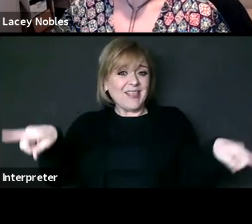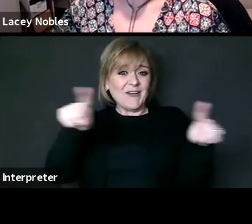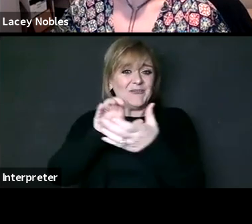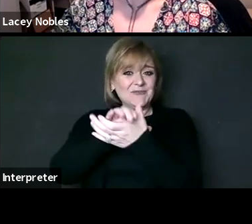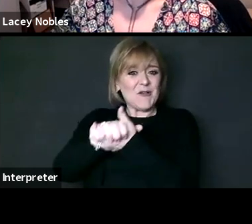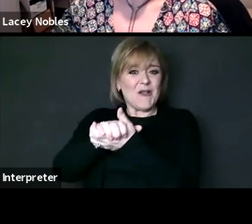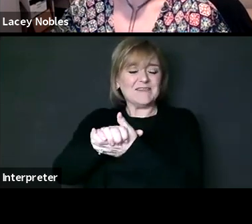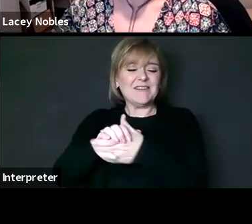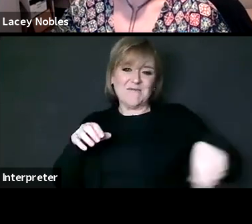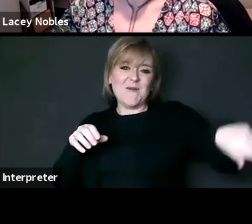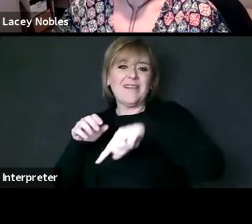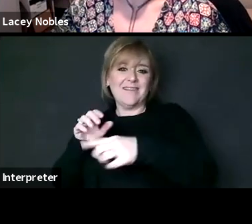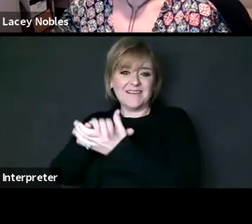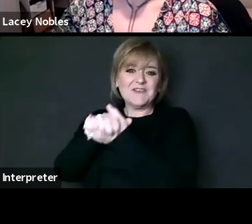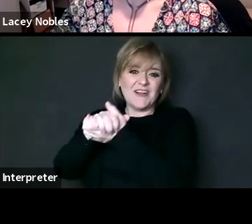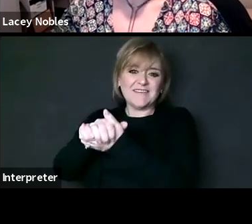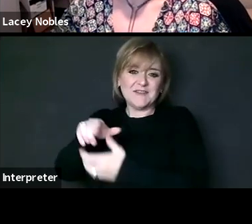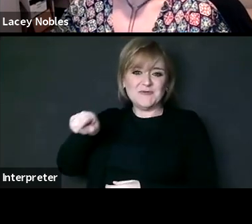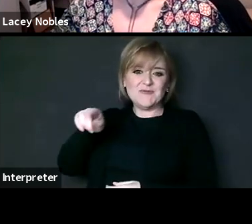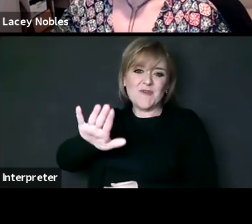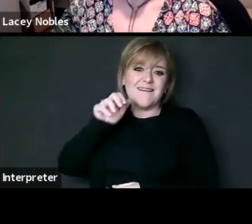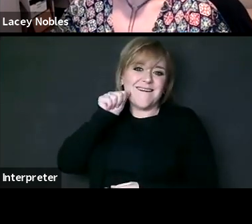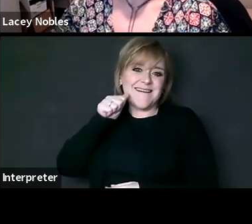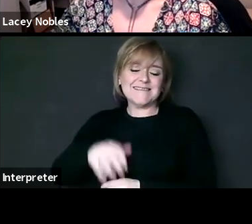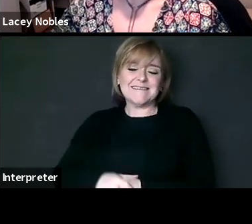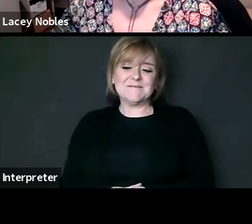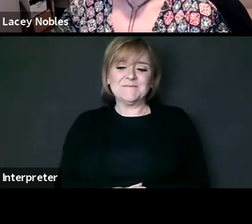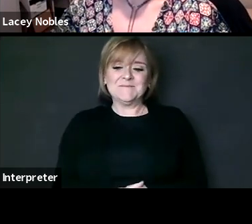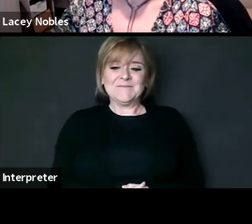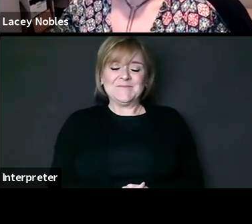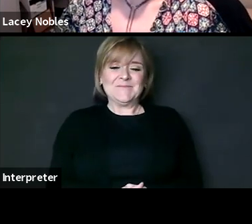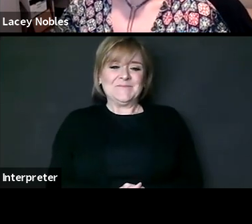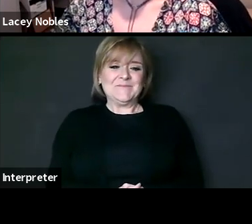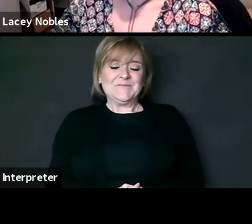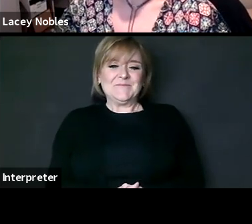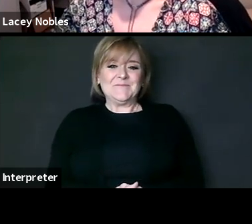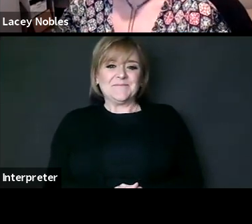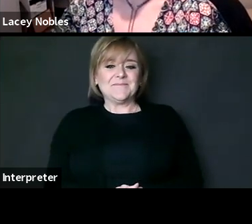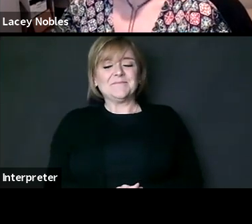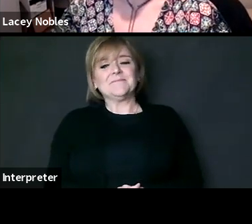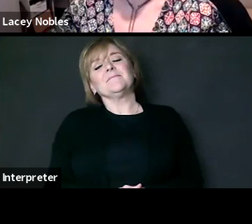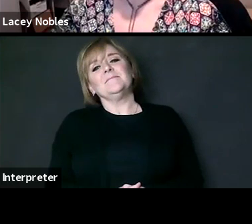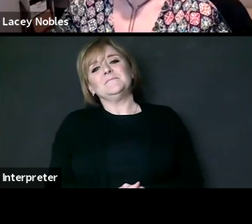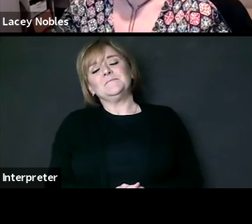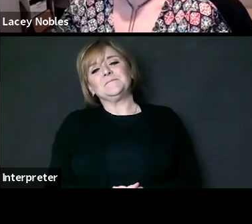birthday. Fantastic. From all of us. Yeah.